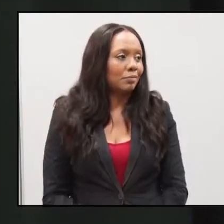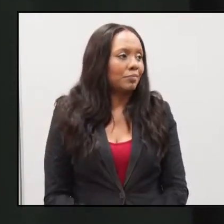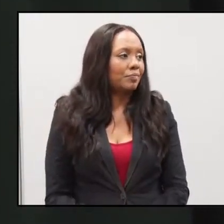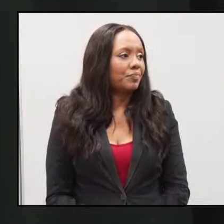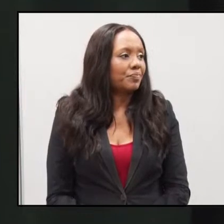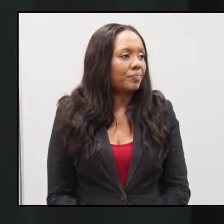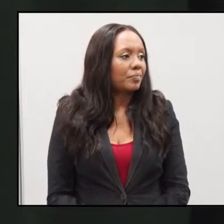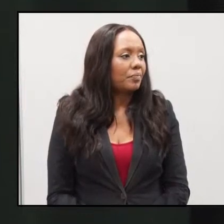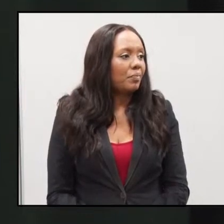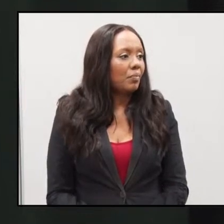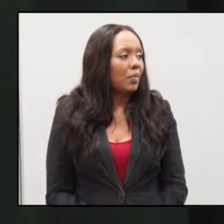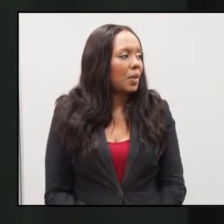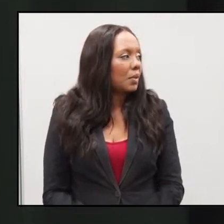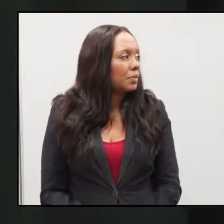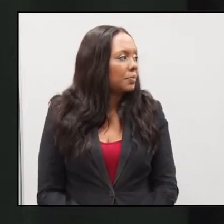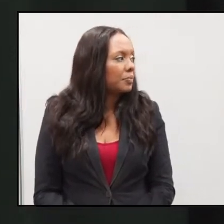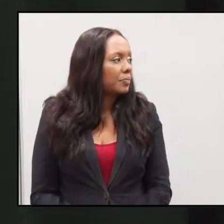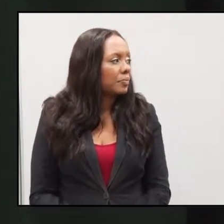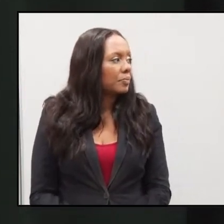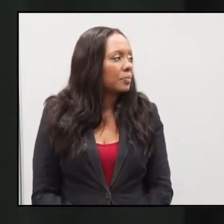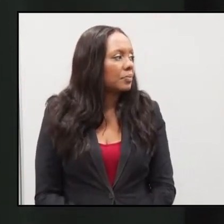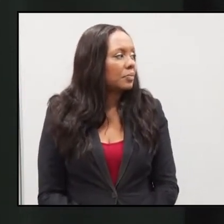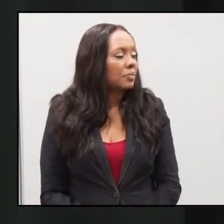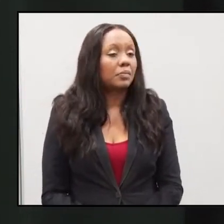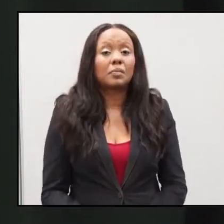We have a responsibility